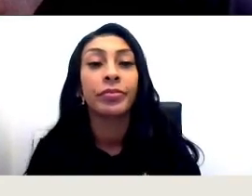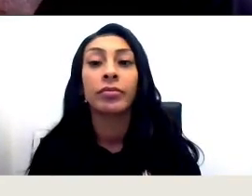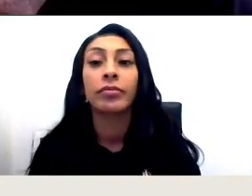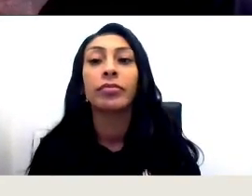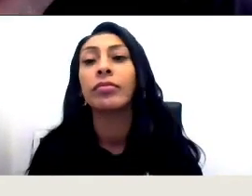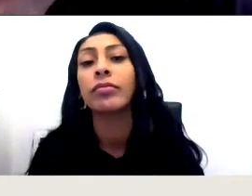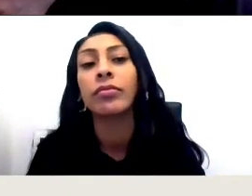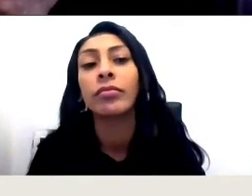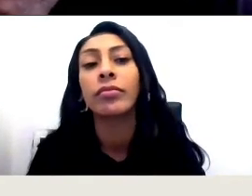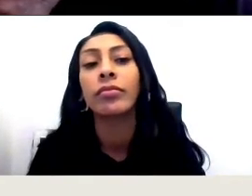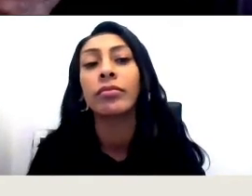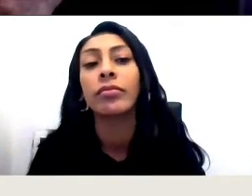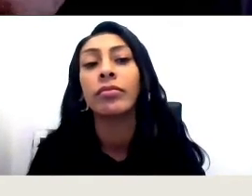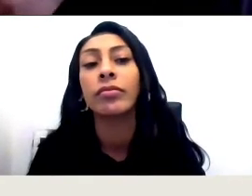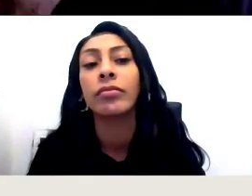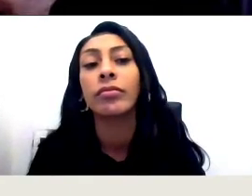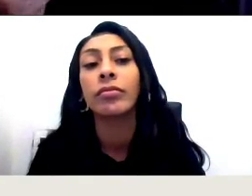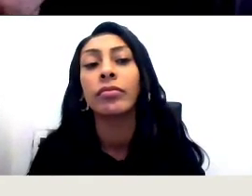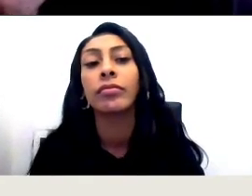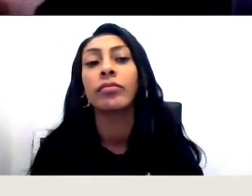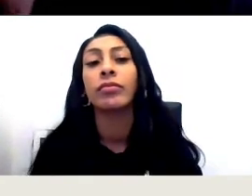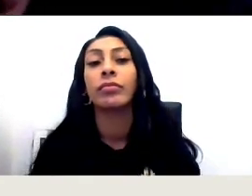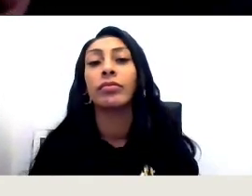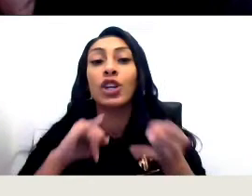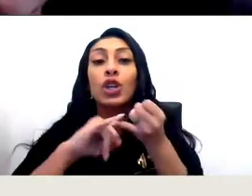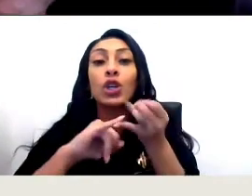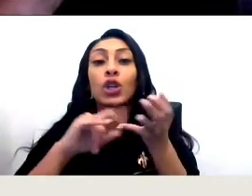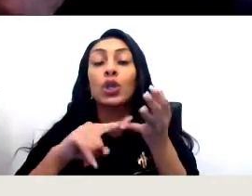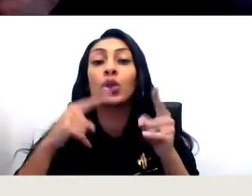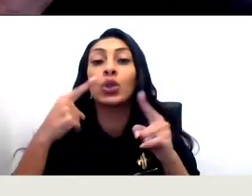with who? Sorry, I didn't hear. Sue Baxter.